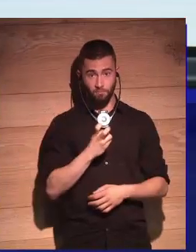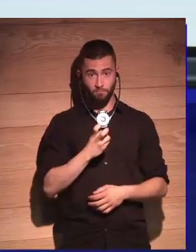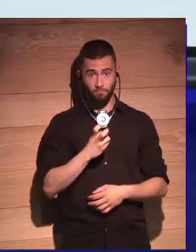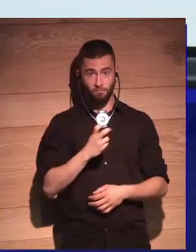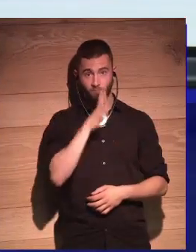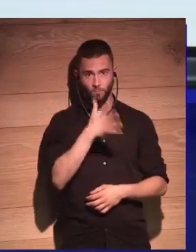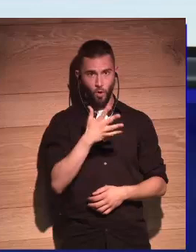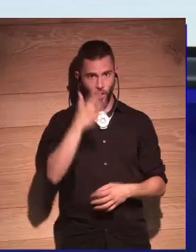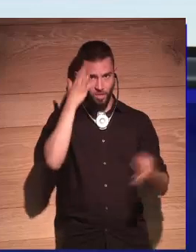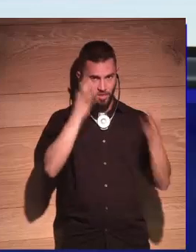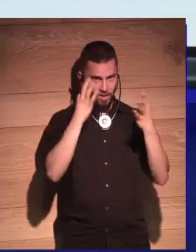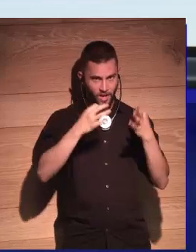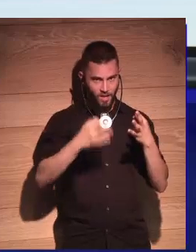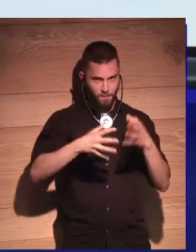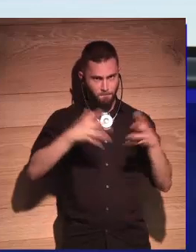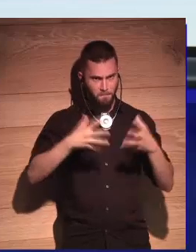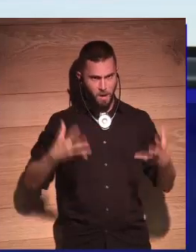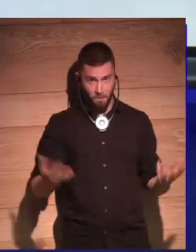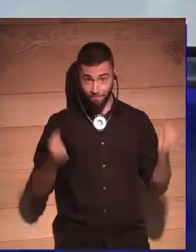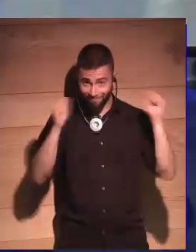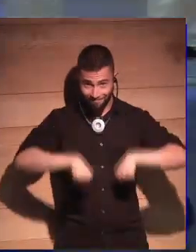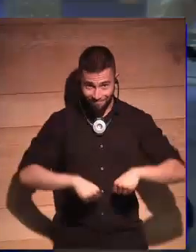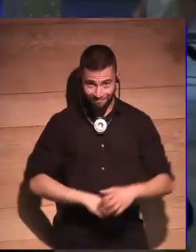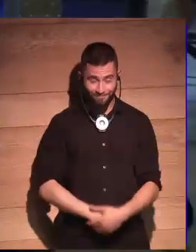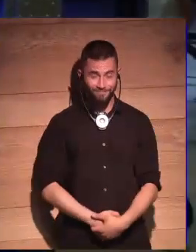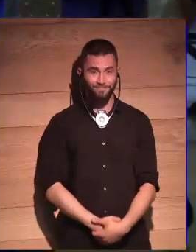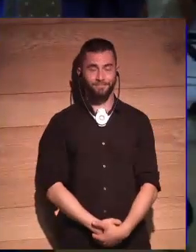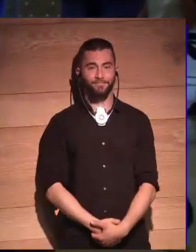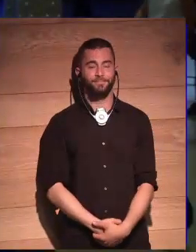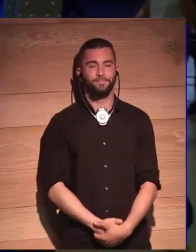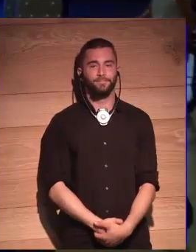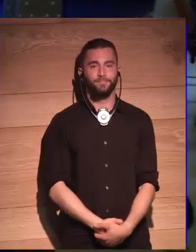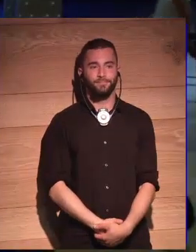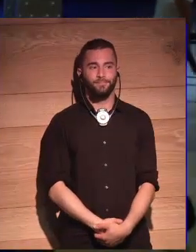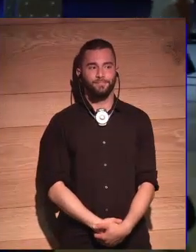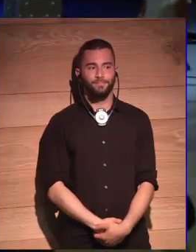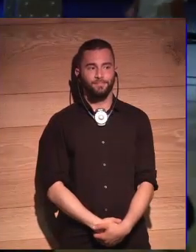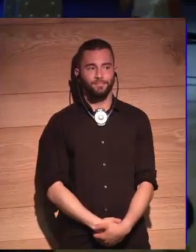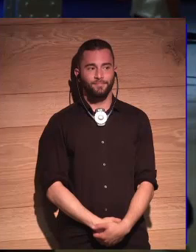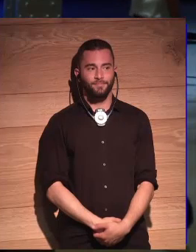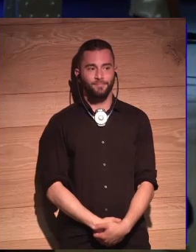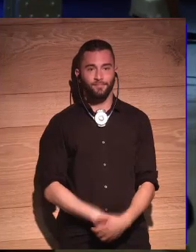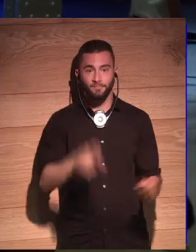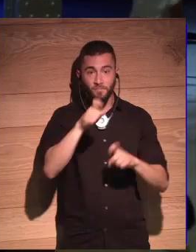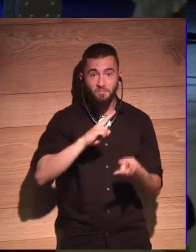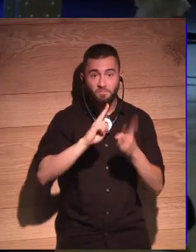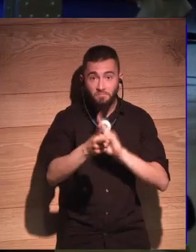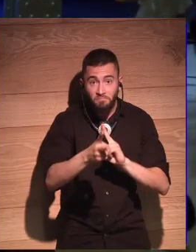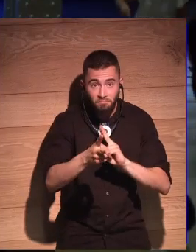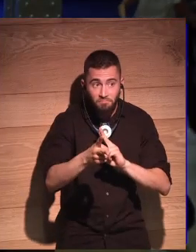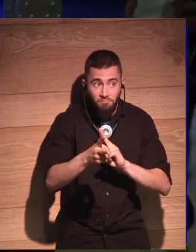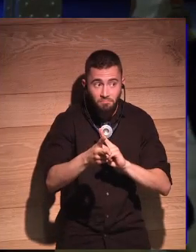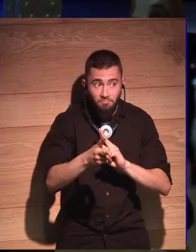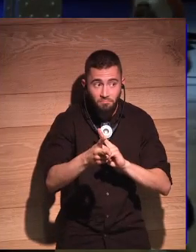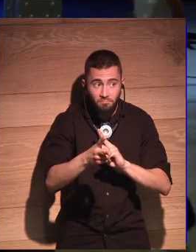detail. Okay? Mira, hay otra pregunta allí. Did I answer your question, by the way? I got part of your question. I didn't get it